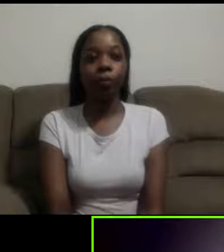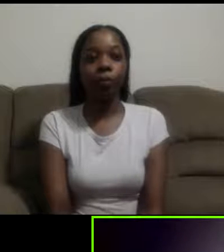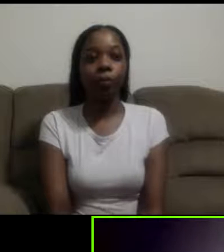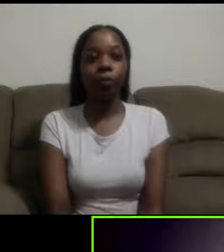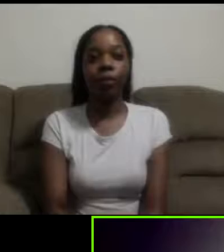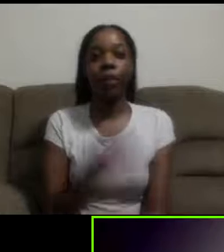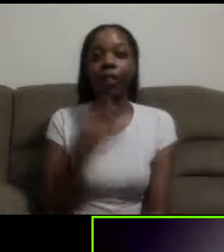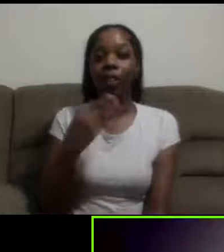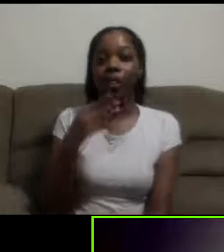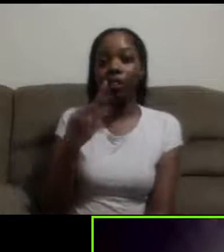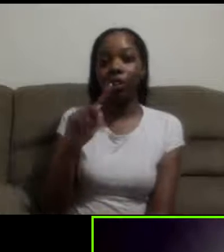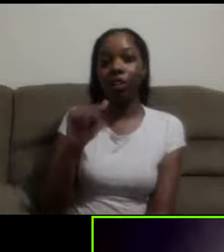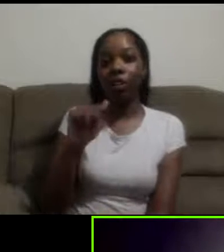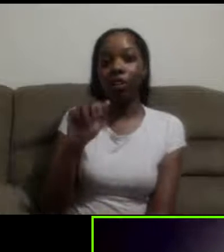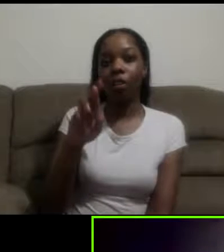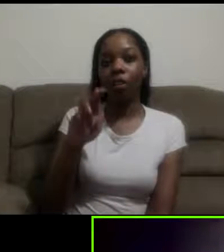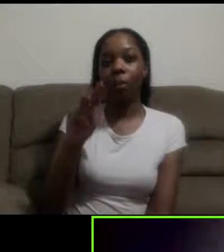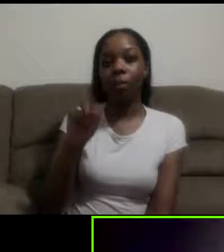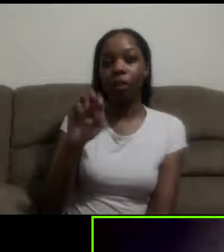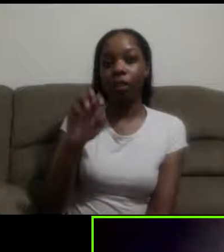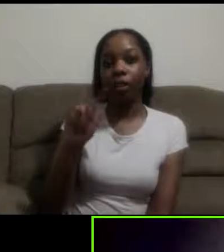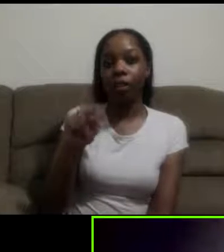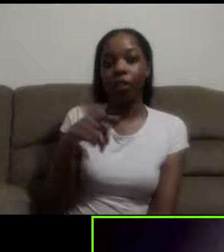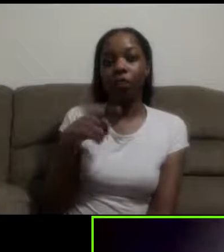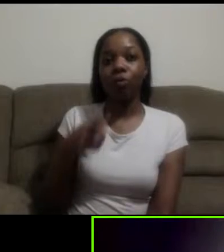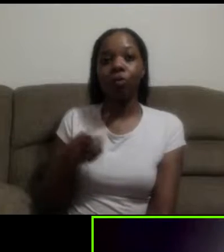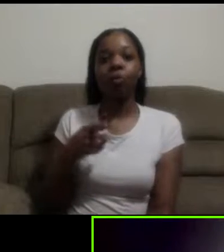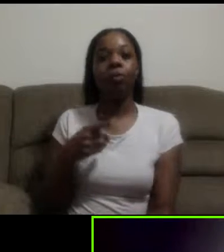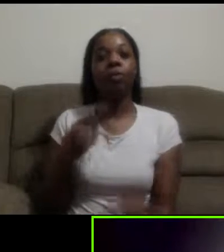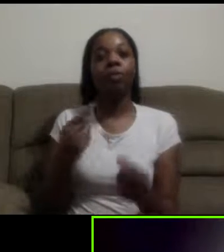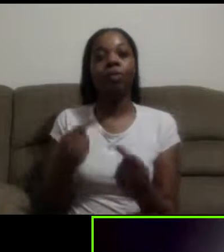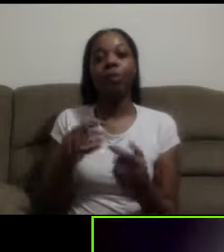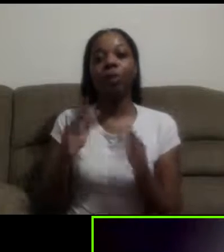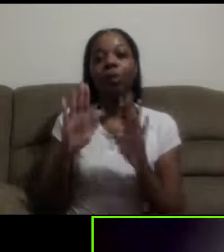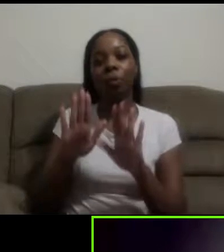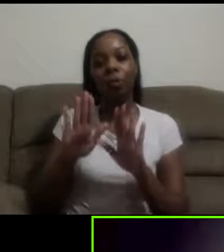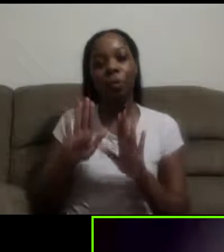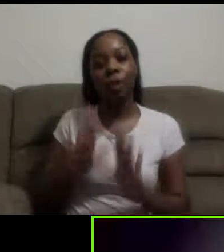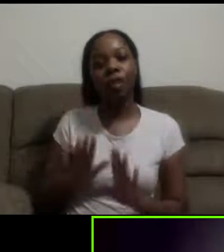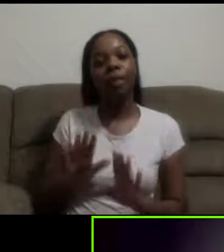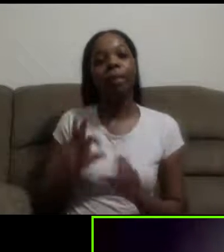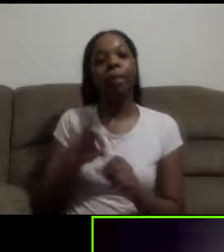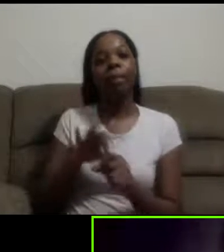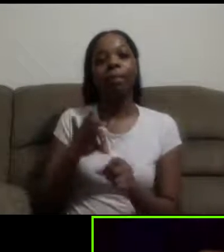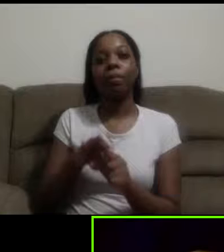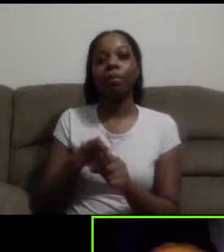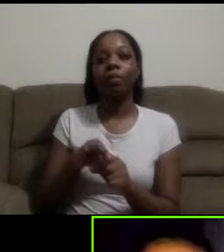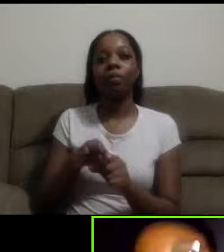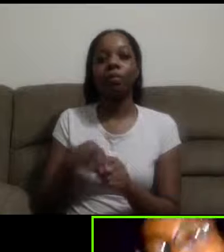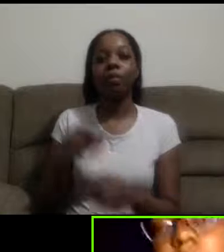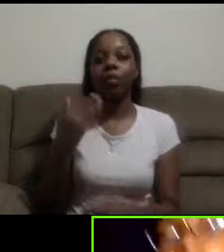Thanks, Carmen. And you done a great election and you did really good.